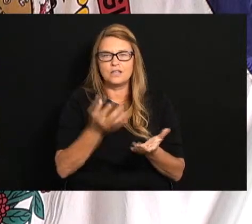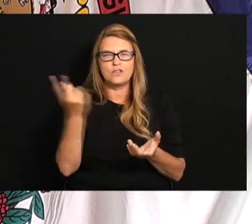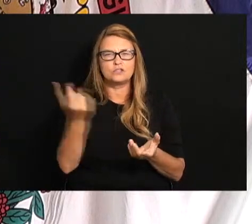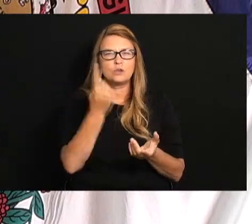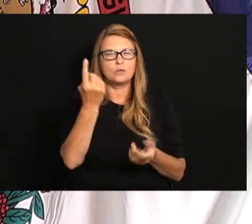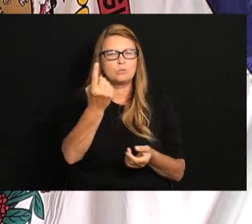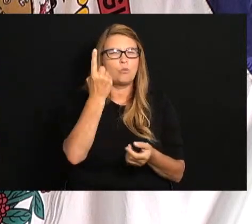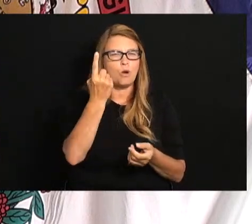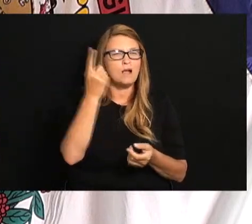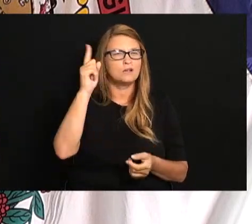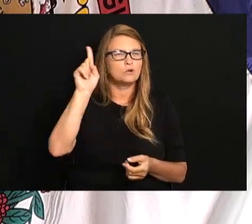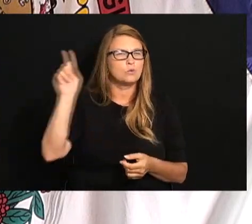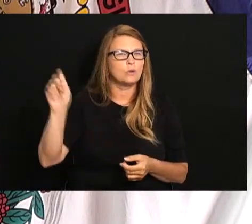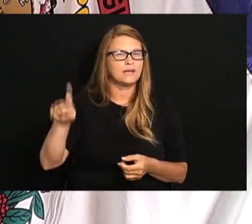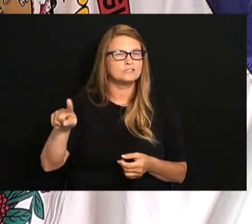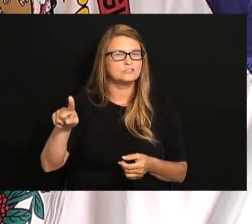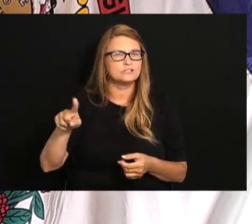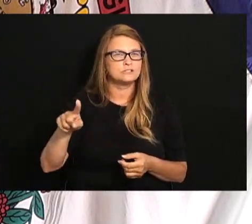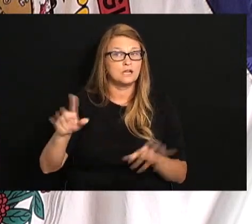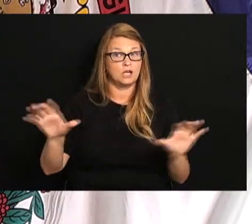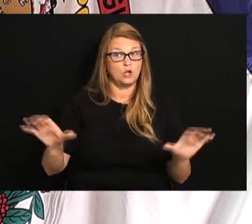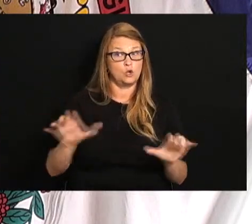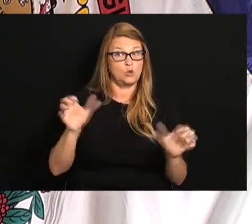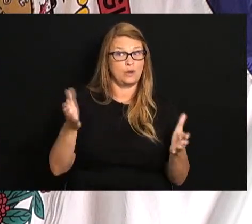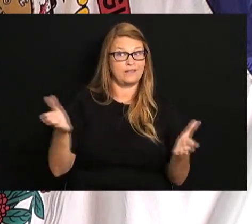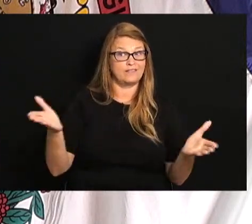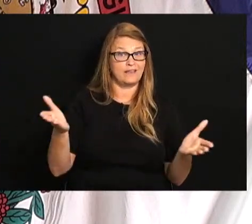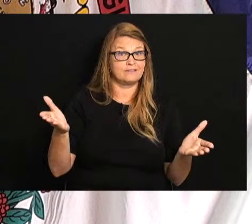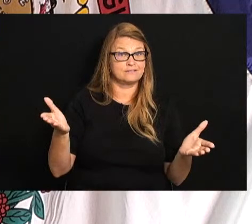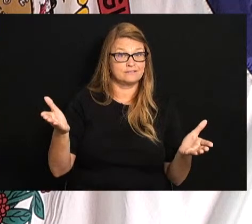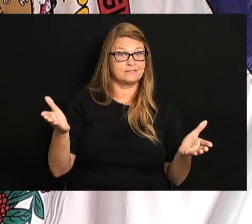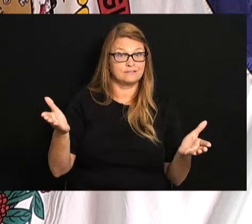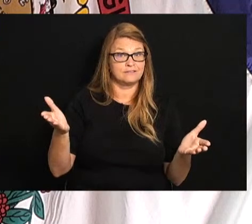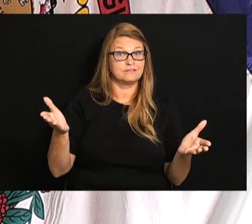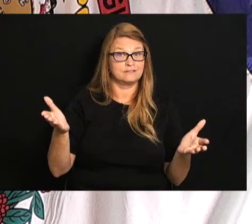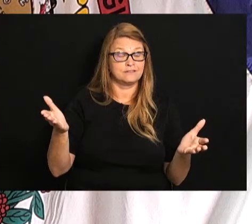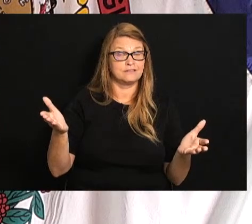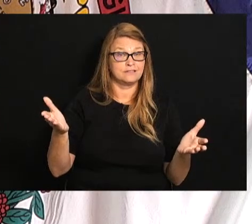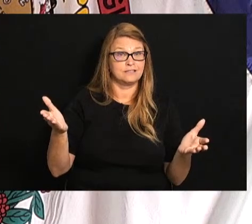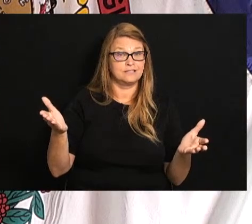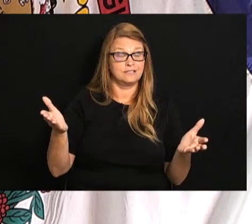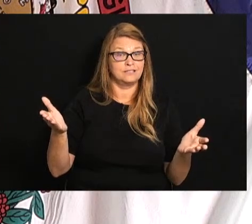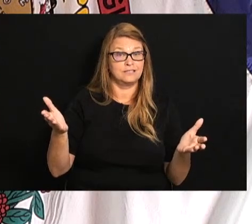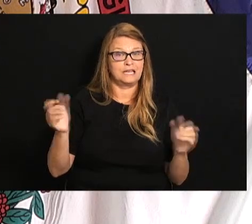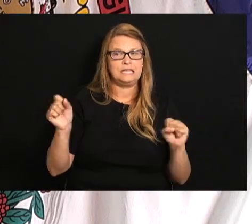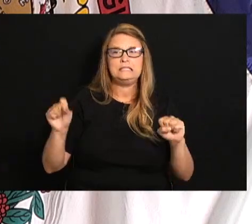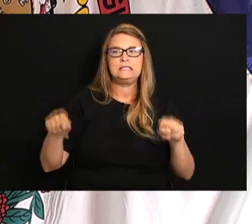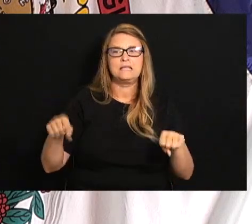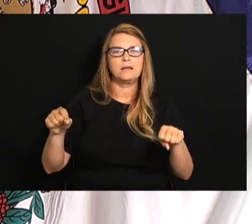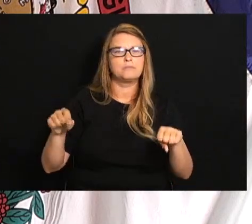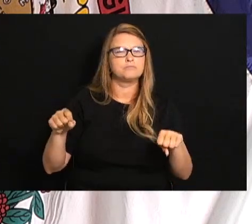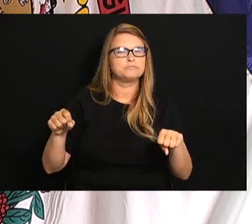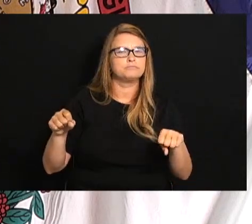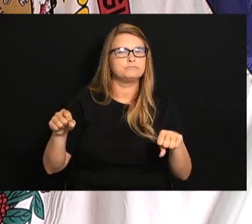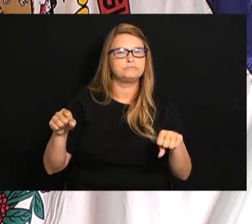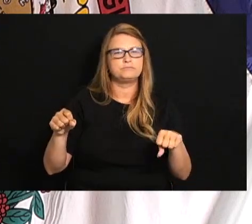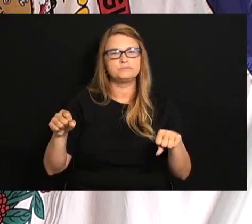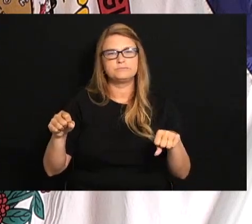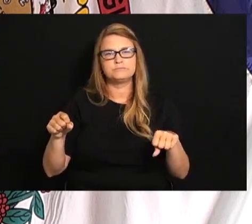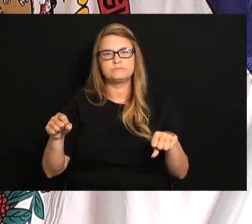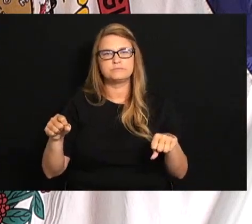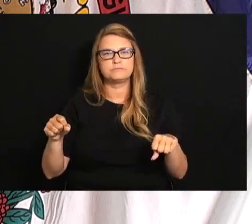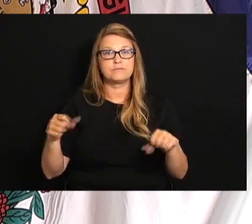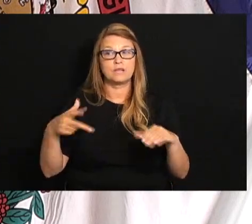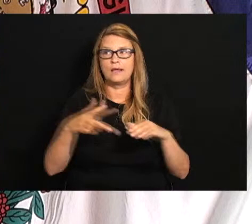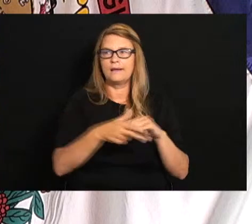question about, you know, doing things, you know, that you know, can, you know, from the standpoint of